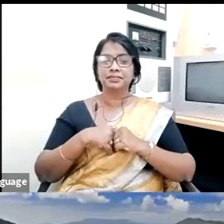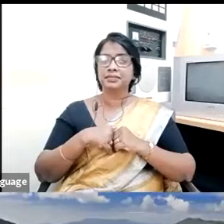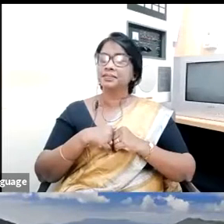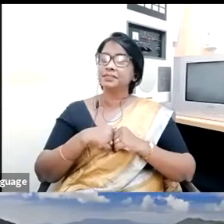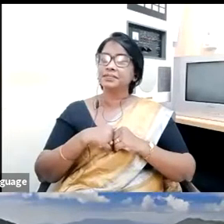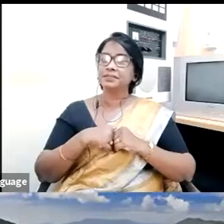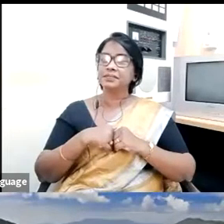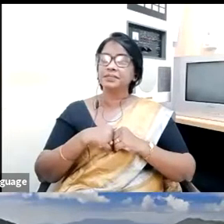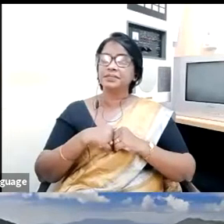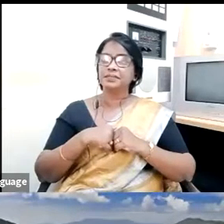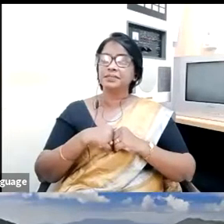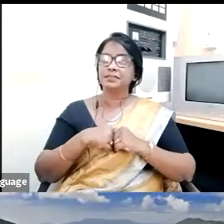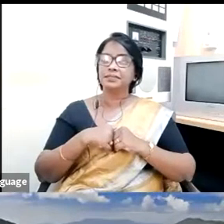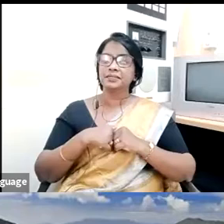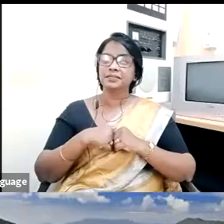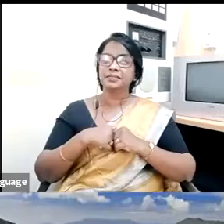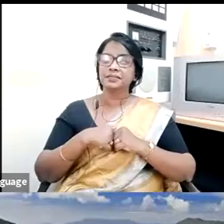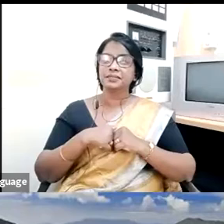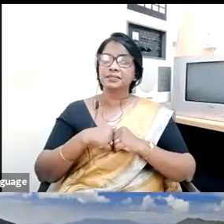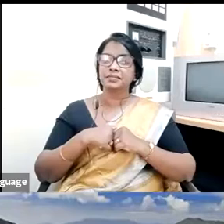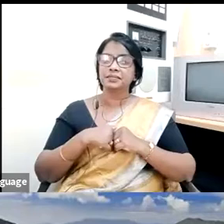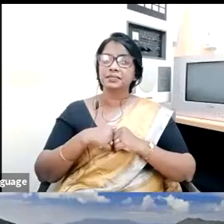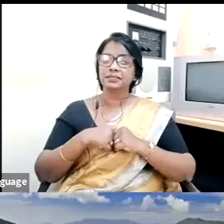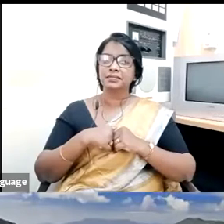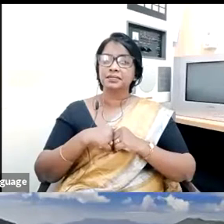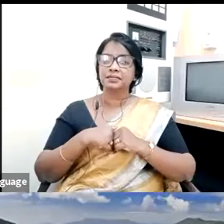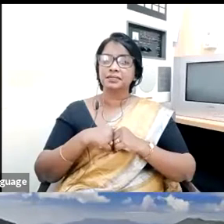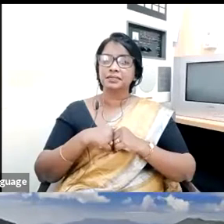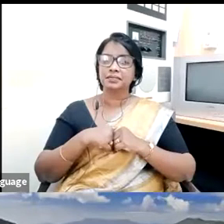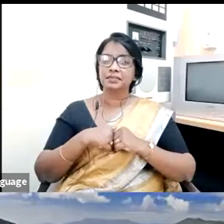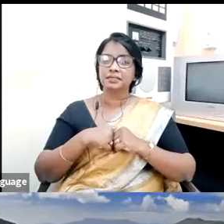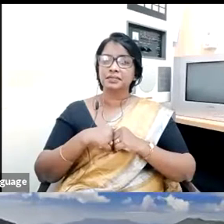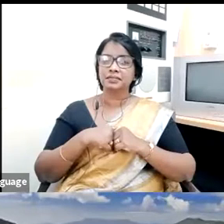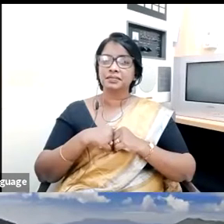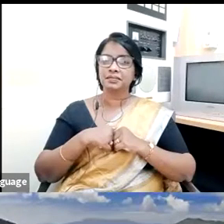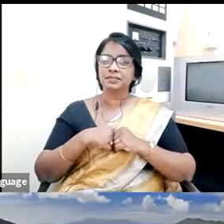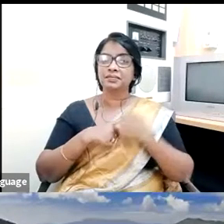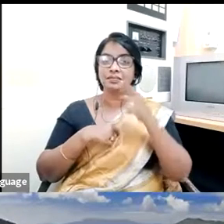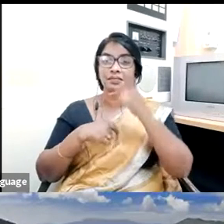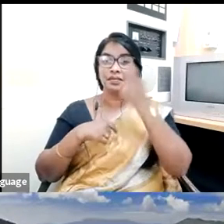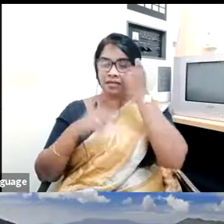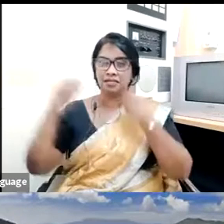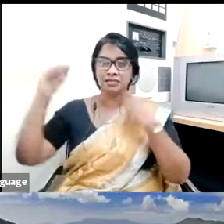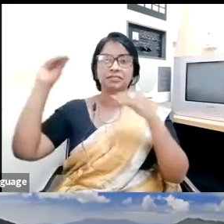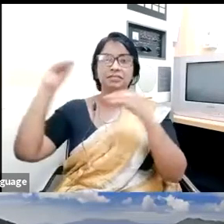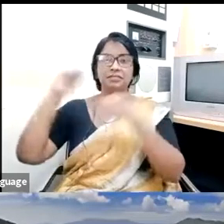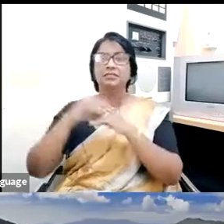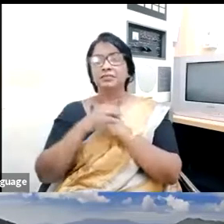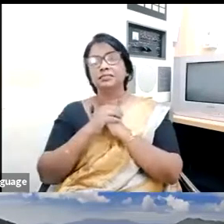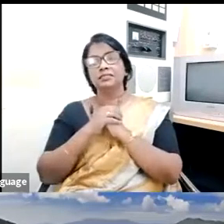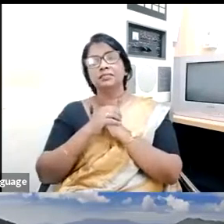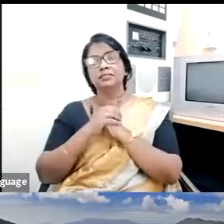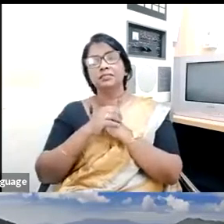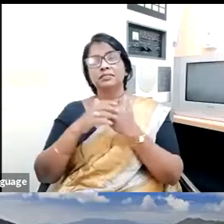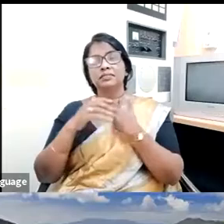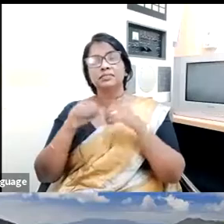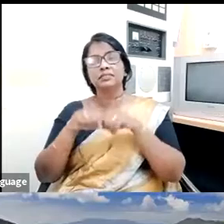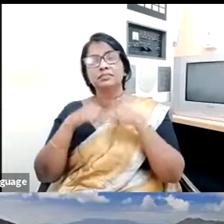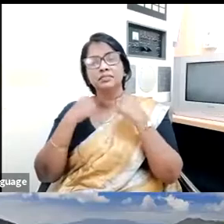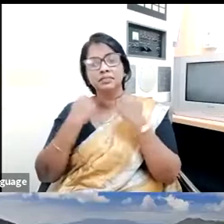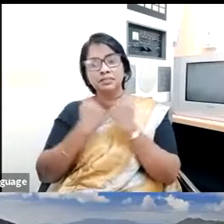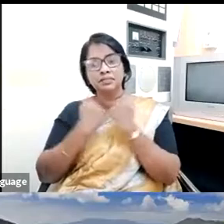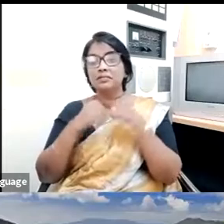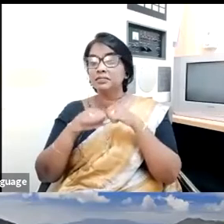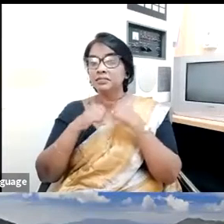of, add to what was said, we have been working with the companies for a while now, and we are seeing a